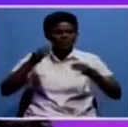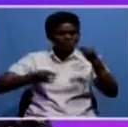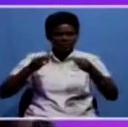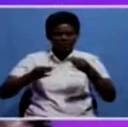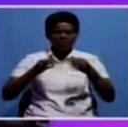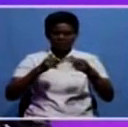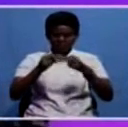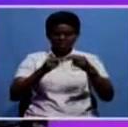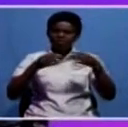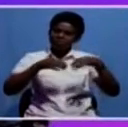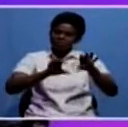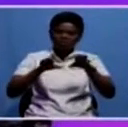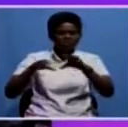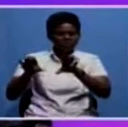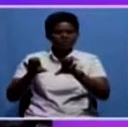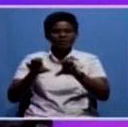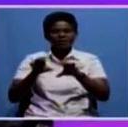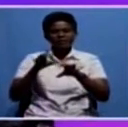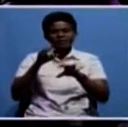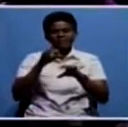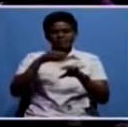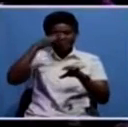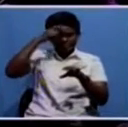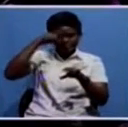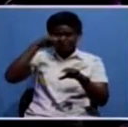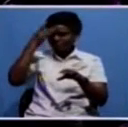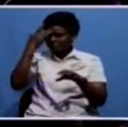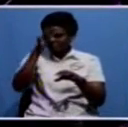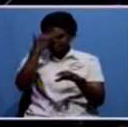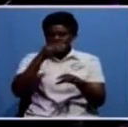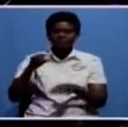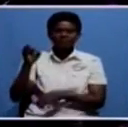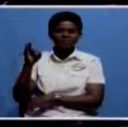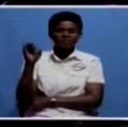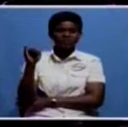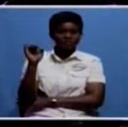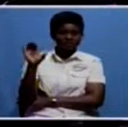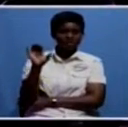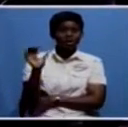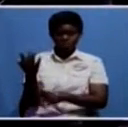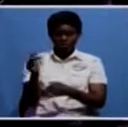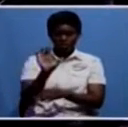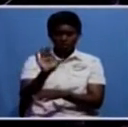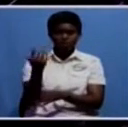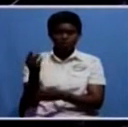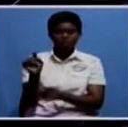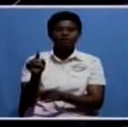it continues to just be intelligence. But let me make this FIC point. Let me make this point first of all.